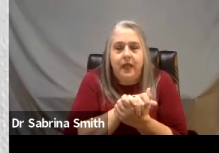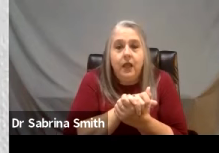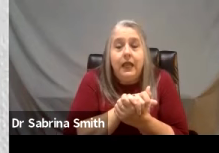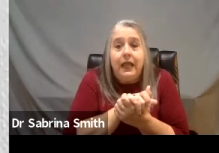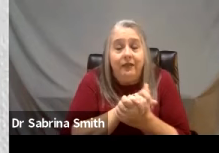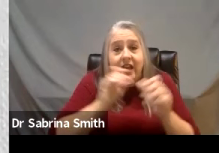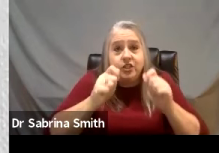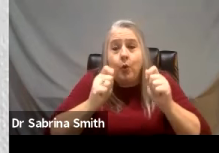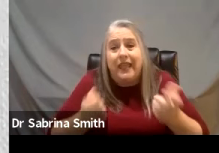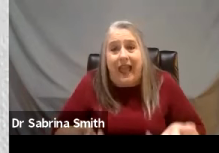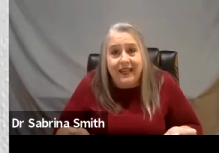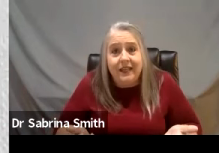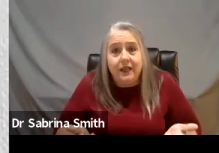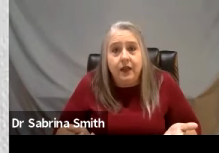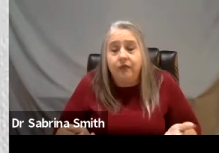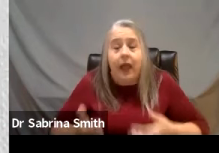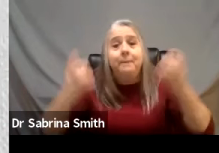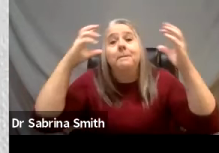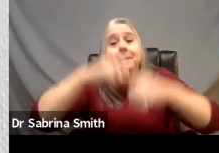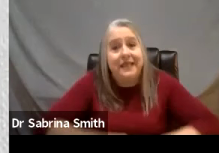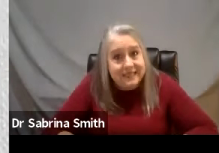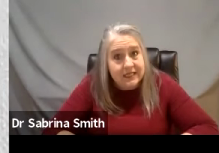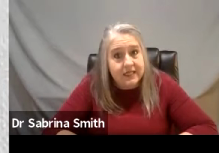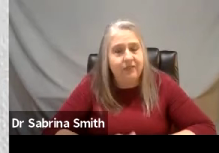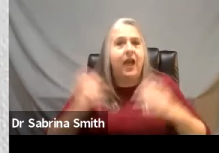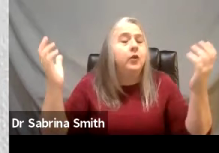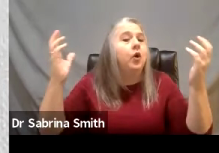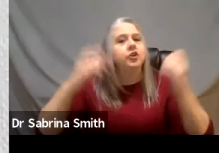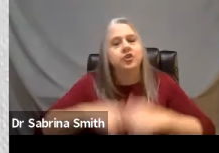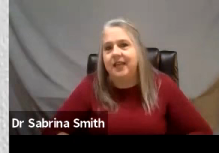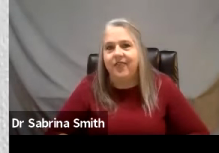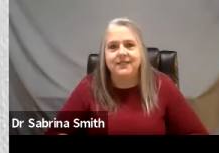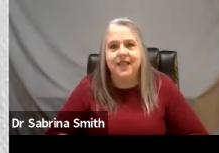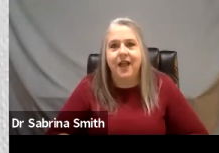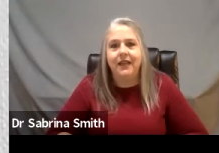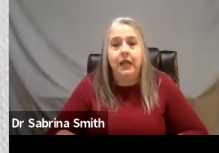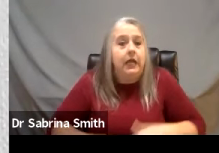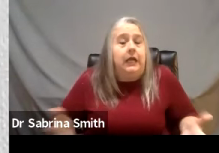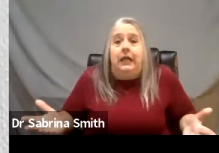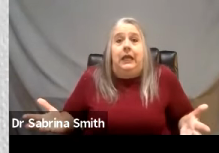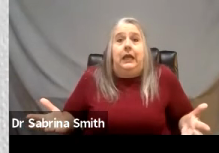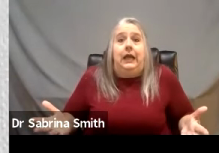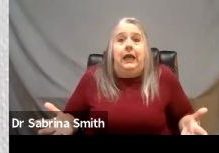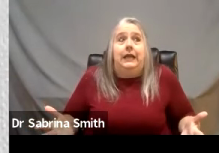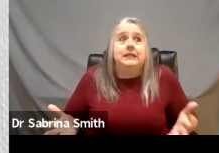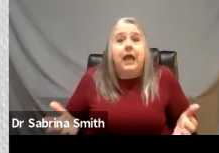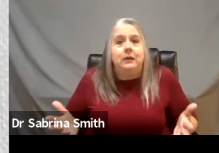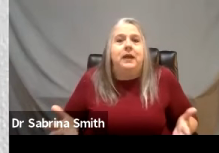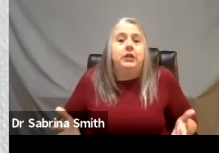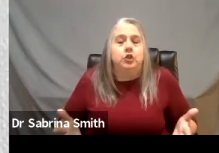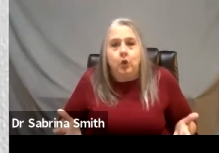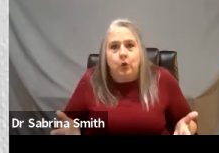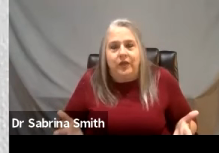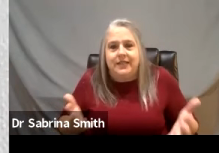to me. If I don't get it, if I miss it, if I don't understand that sign, it's not